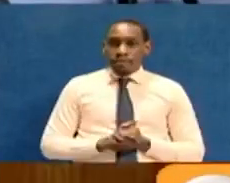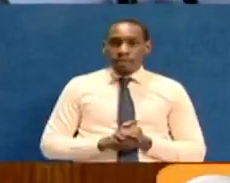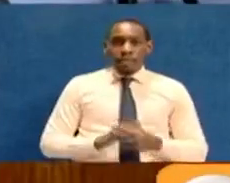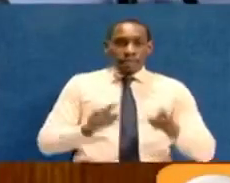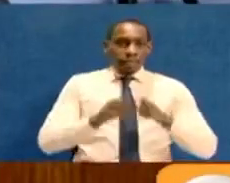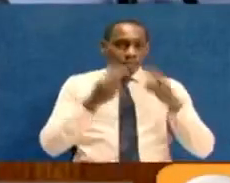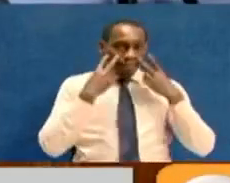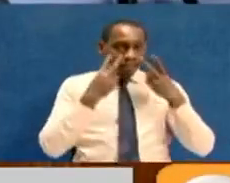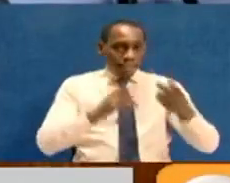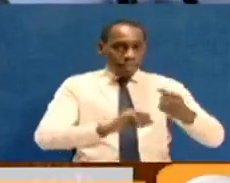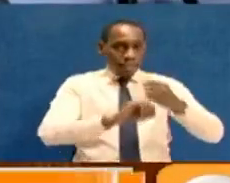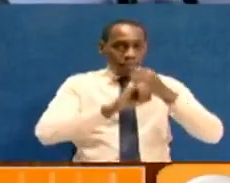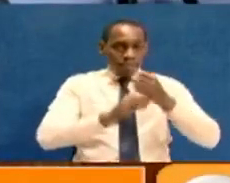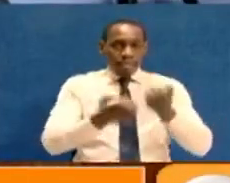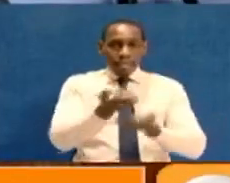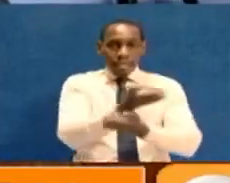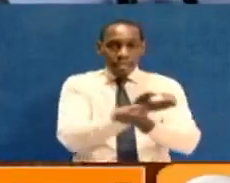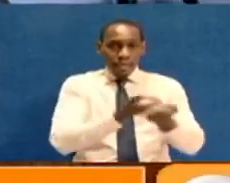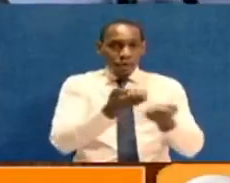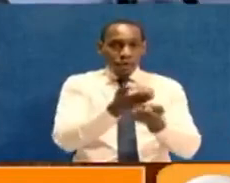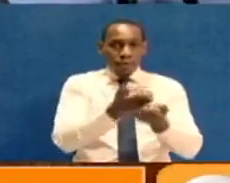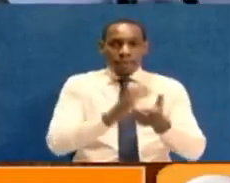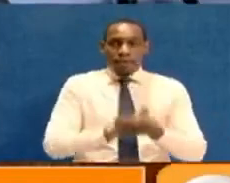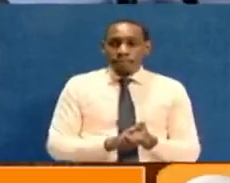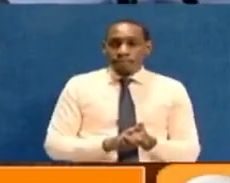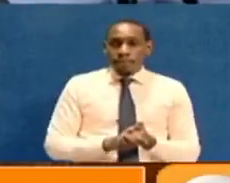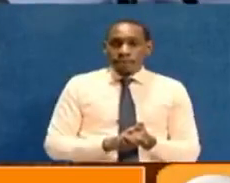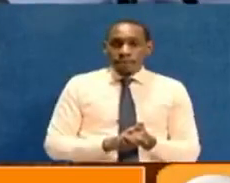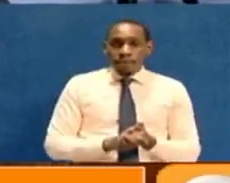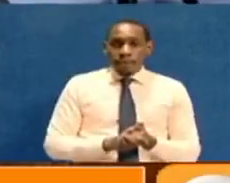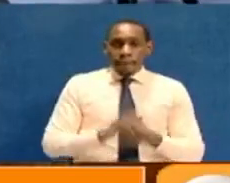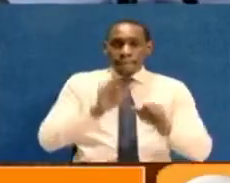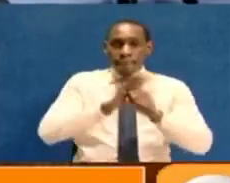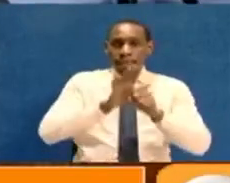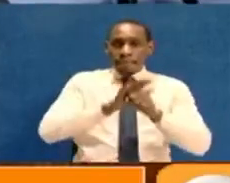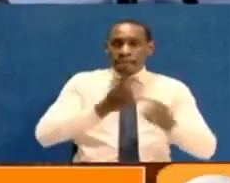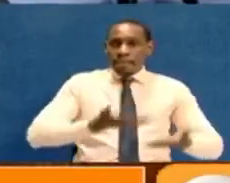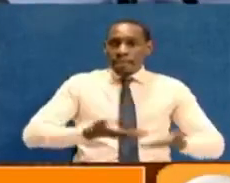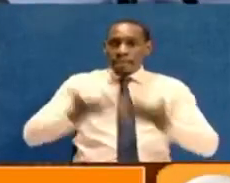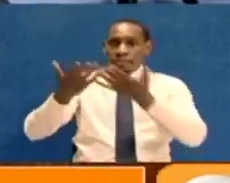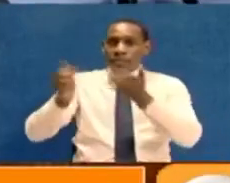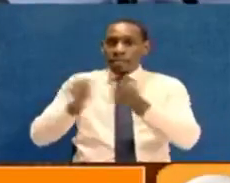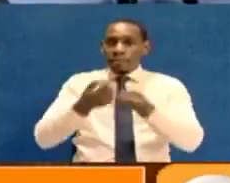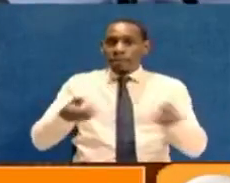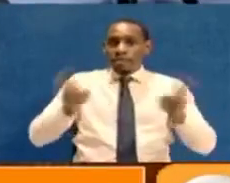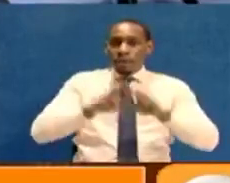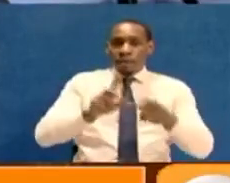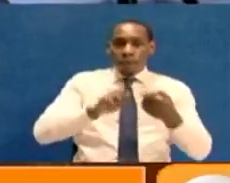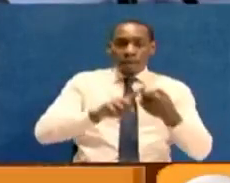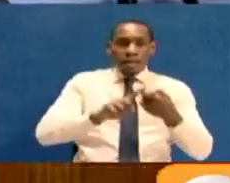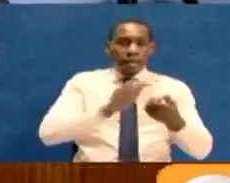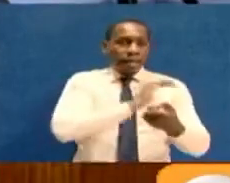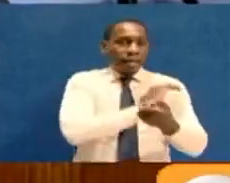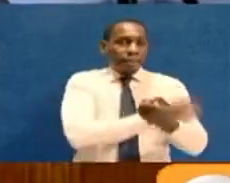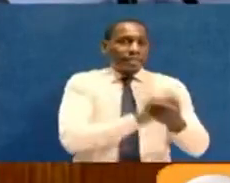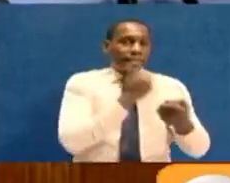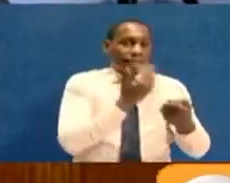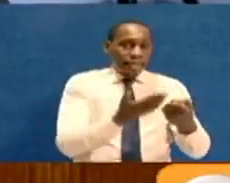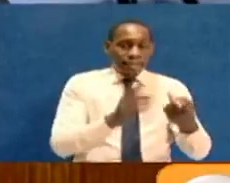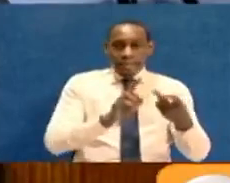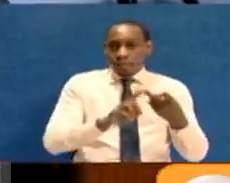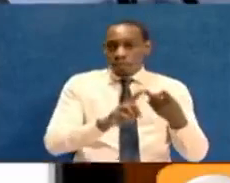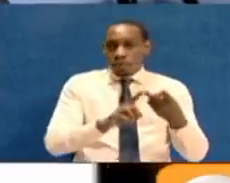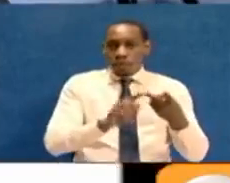as supporting the economy. There are lots of exports which may not happen because either there's no capacity